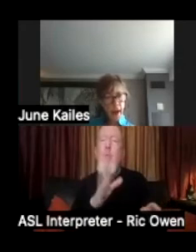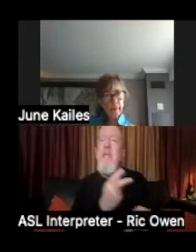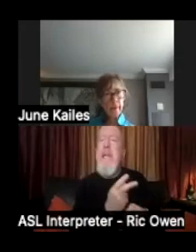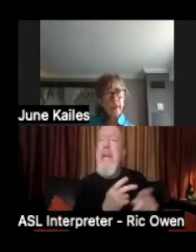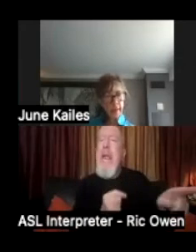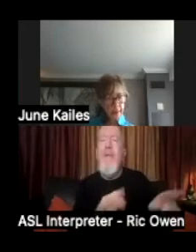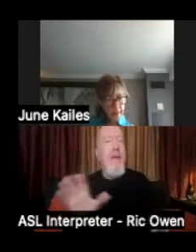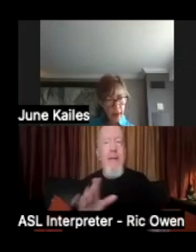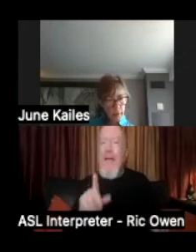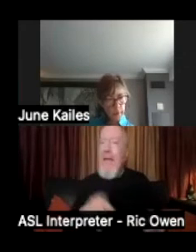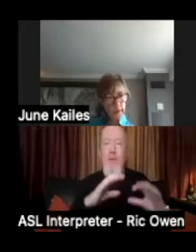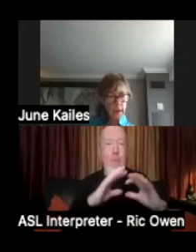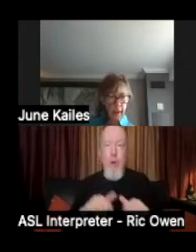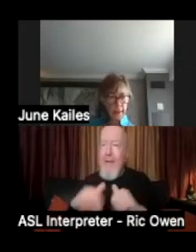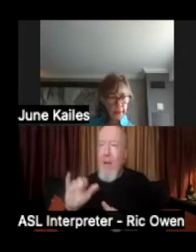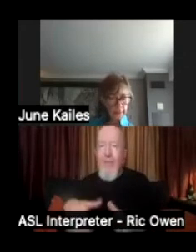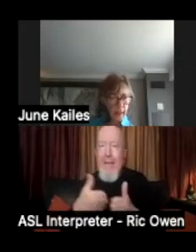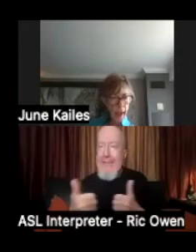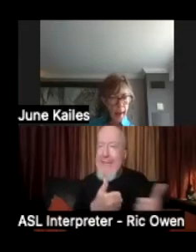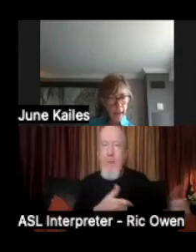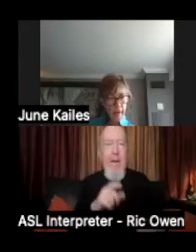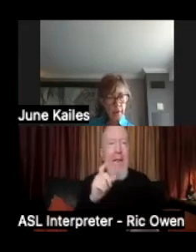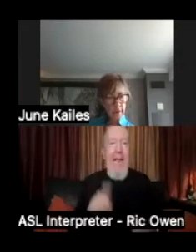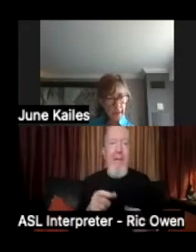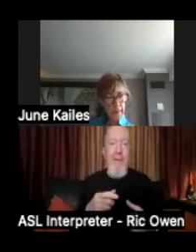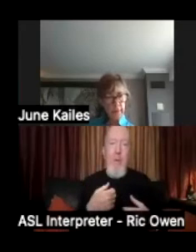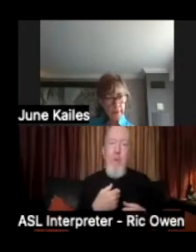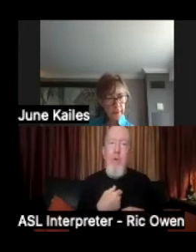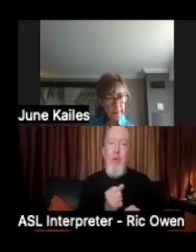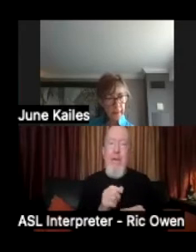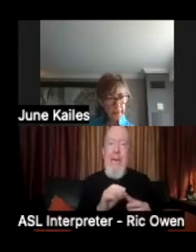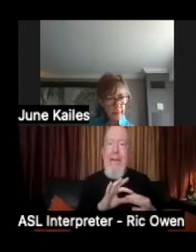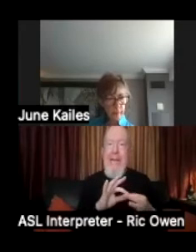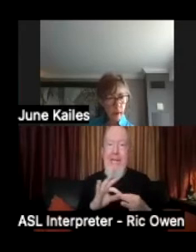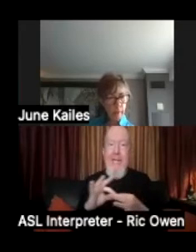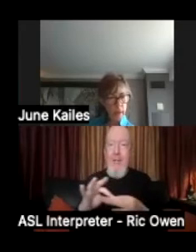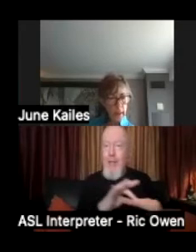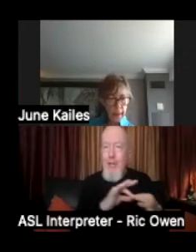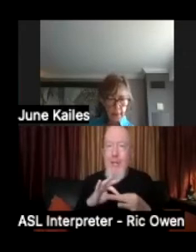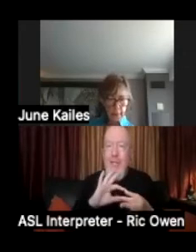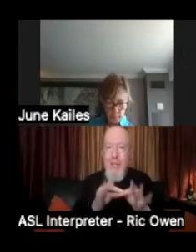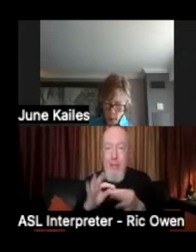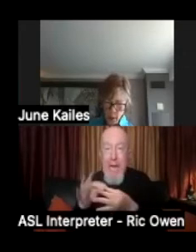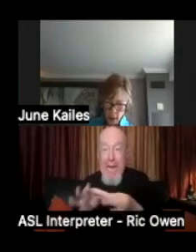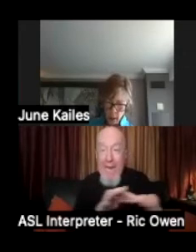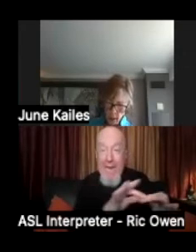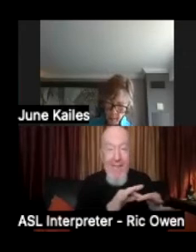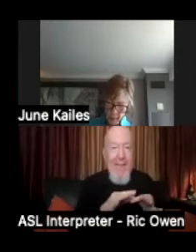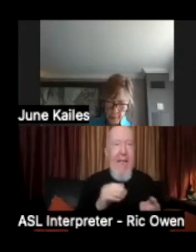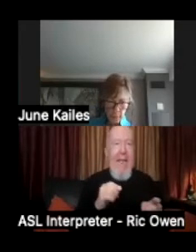We've got to embed that concrete change. And we have to attend to the details involved in